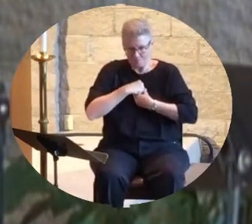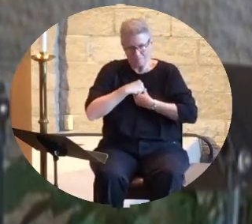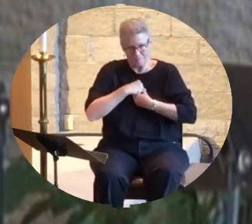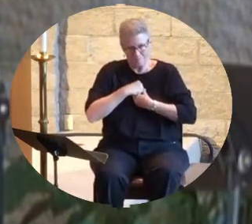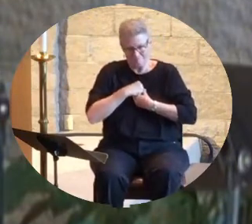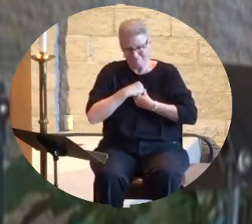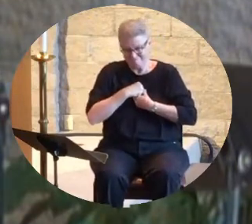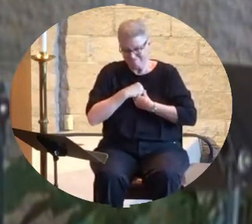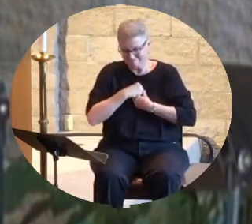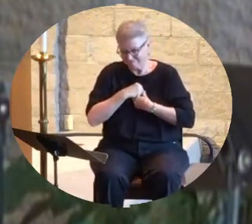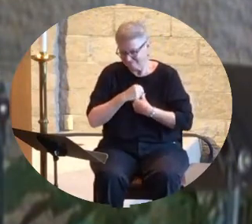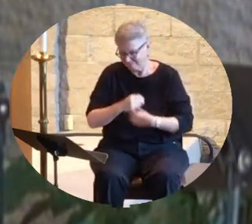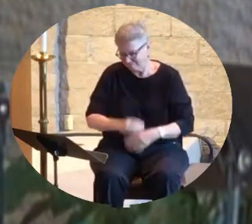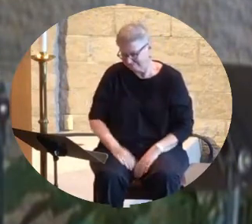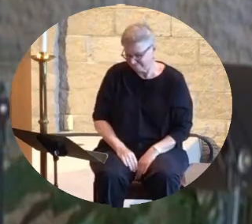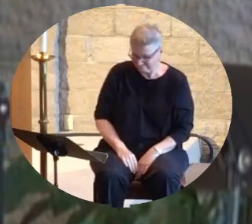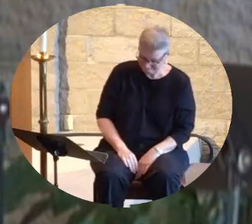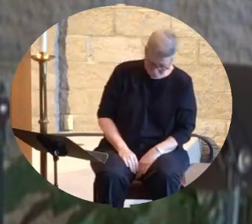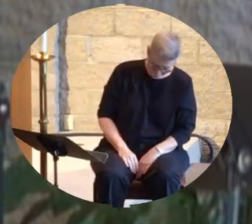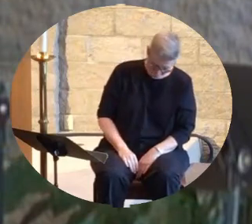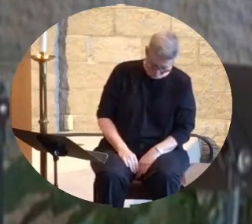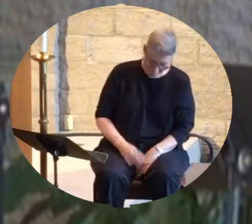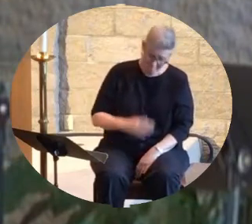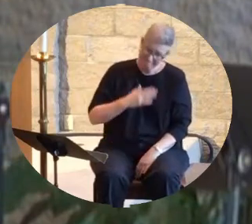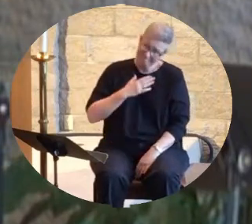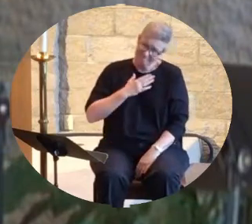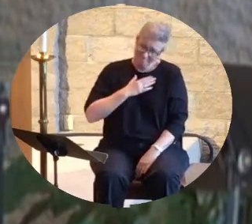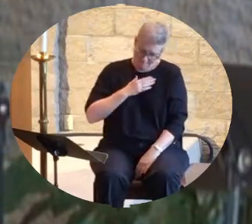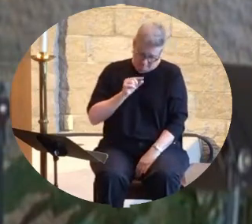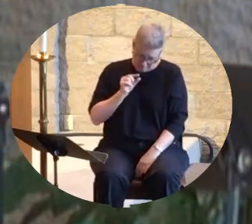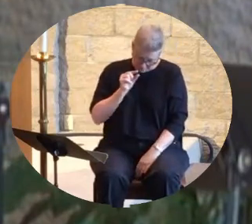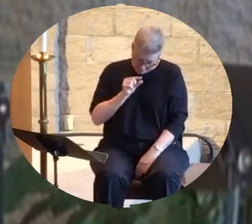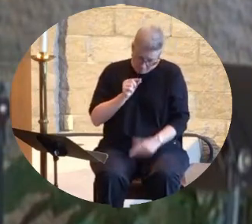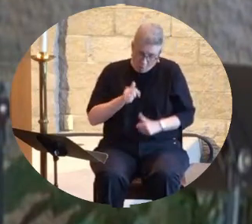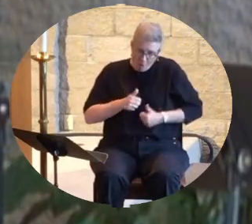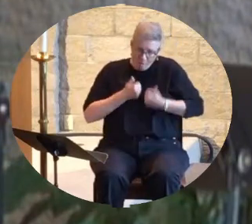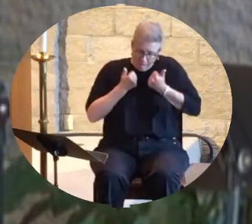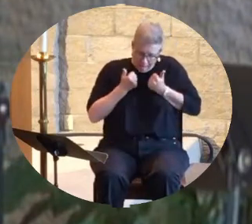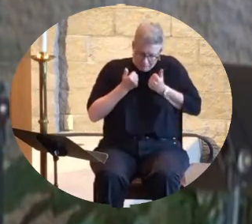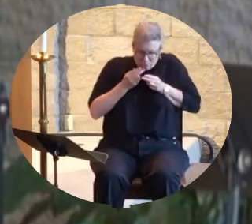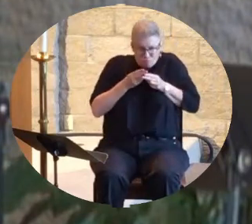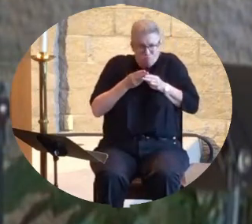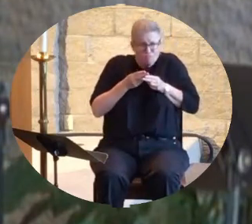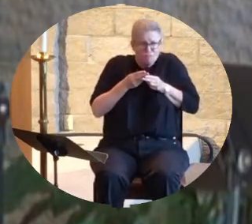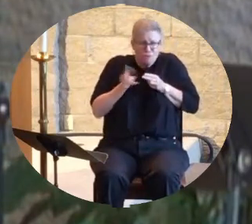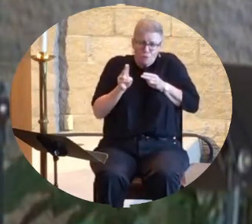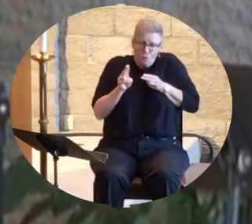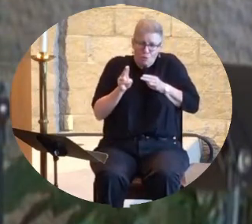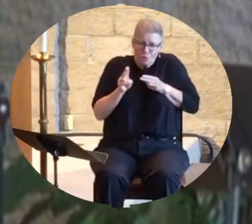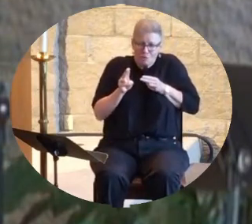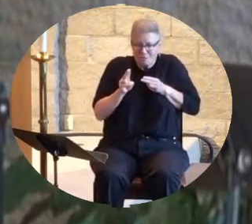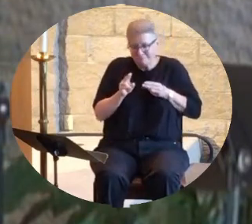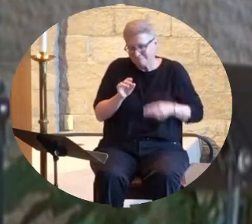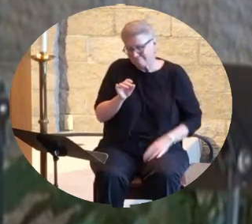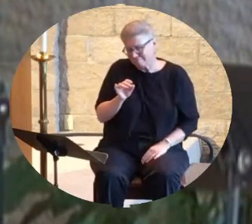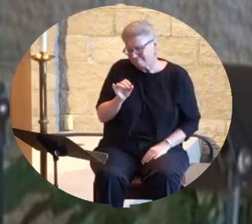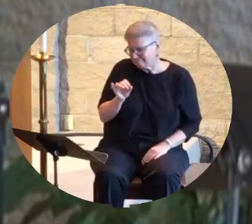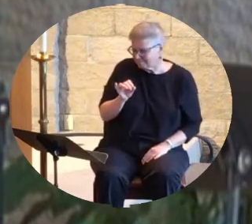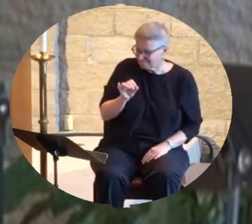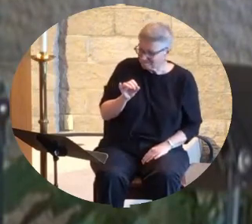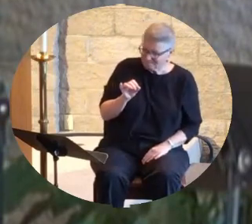And so very brief and fleeting is this tiny life of mine. Like a single